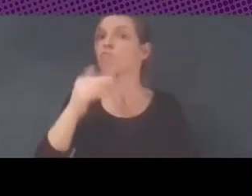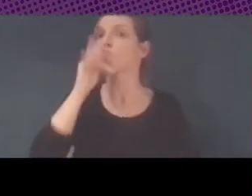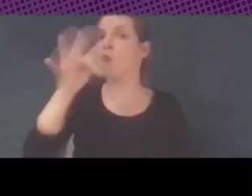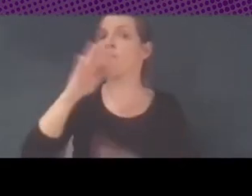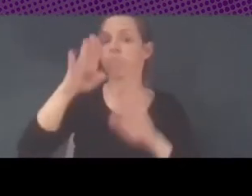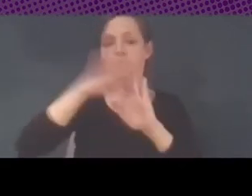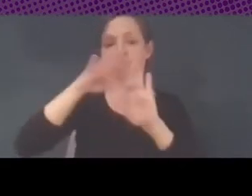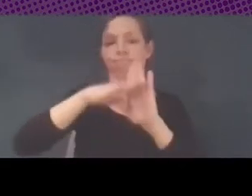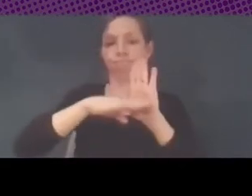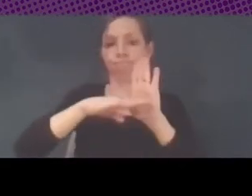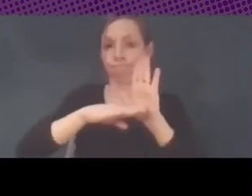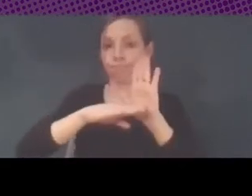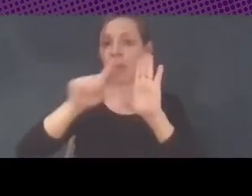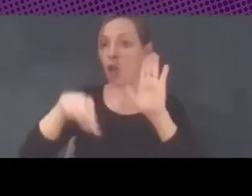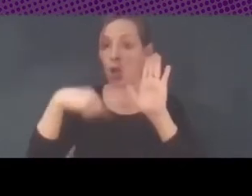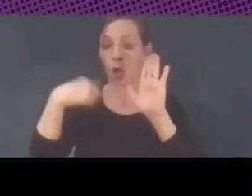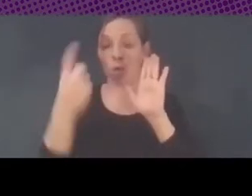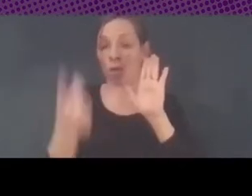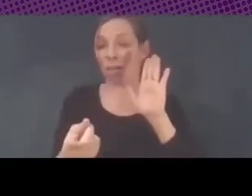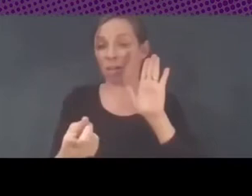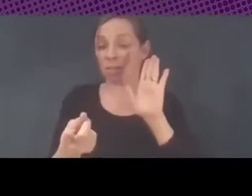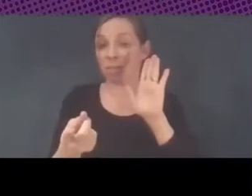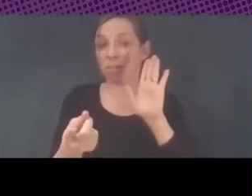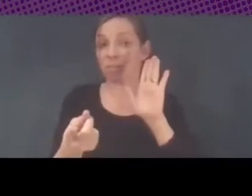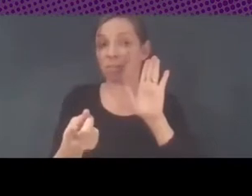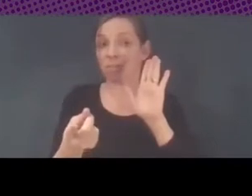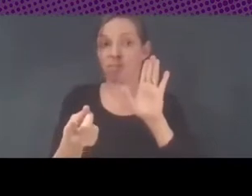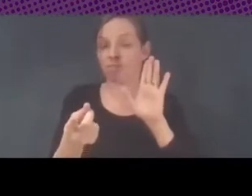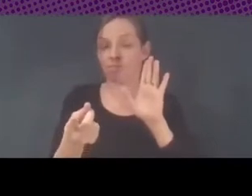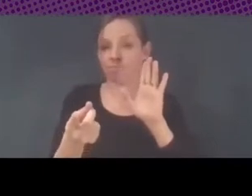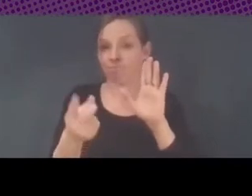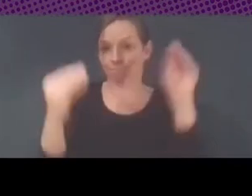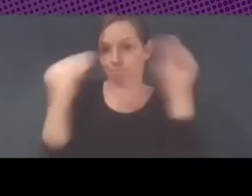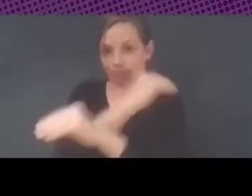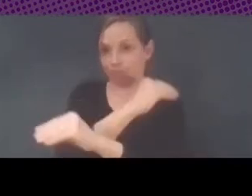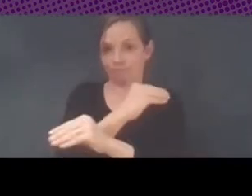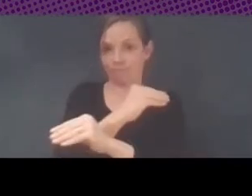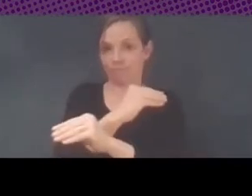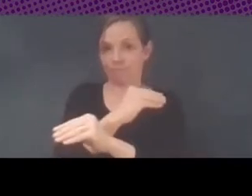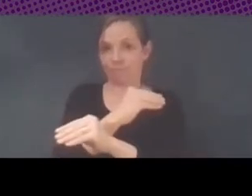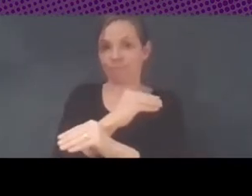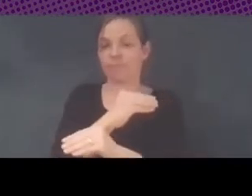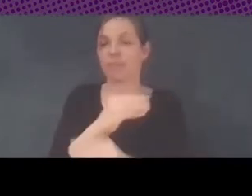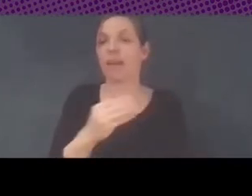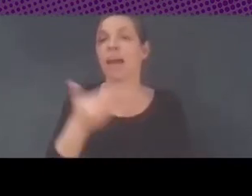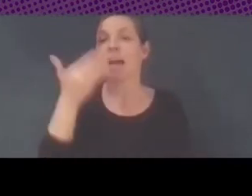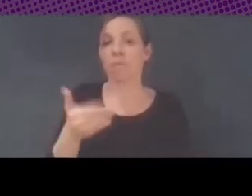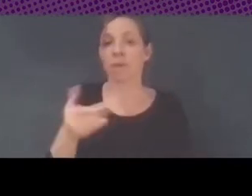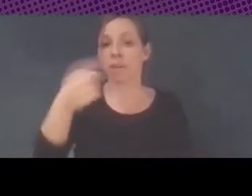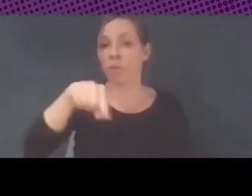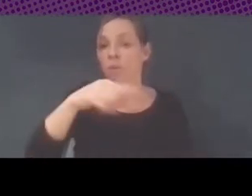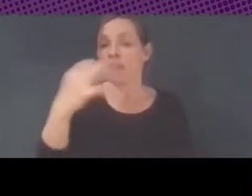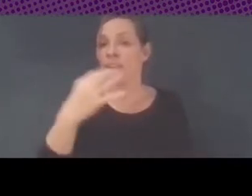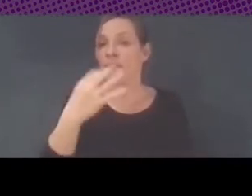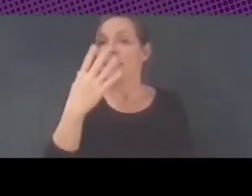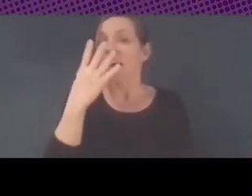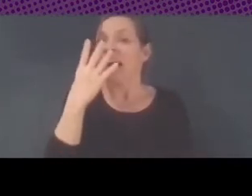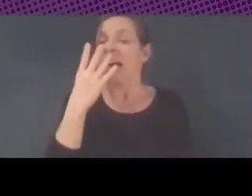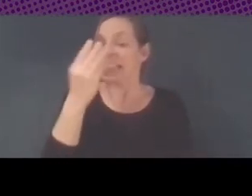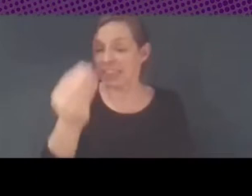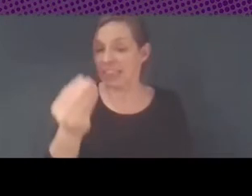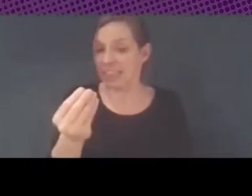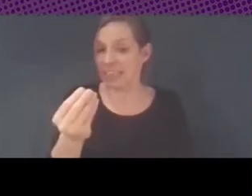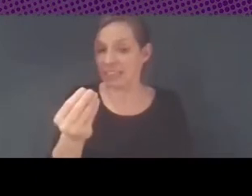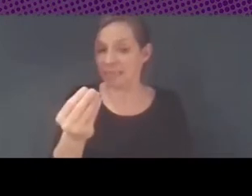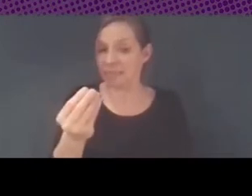anchor of this Wall Street consensus is to say well we can achieve the sustainable development goals in the global south